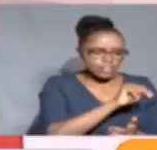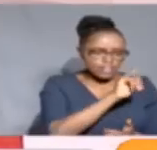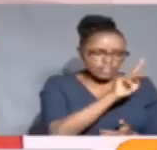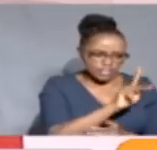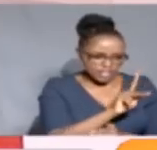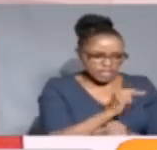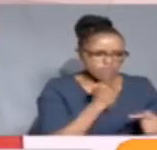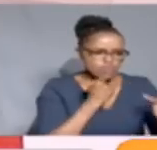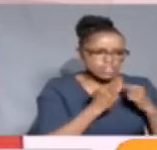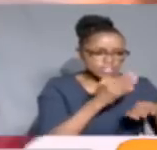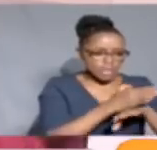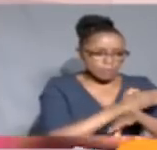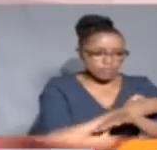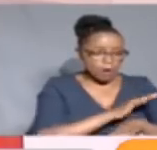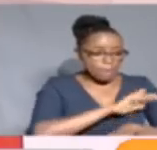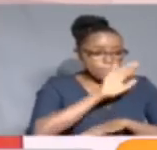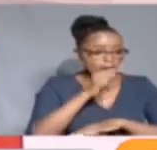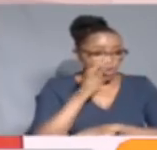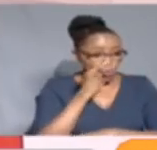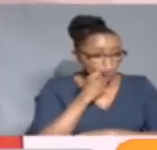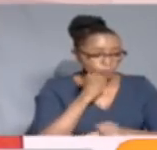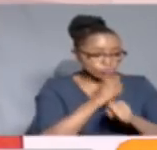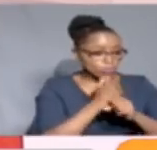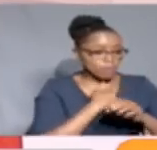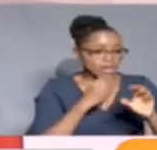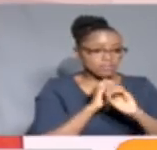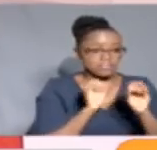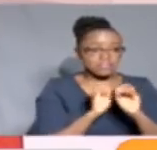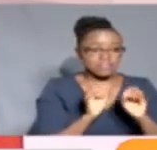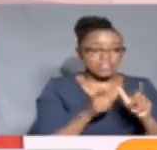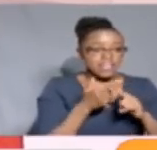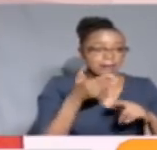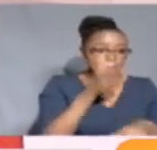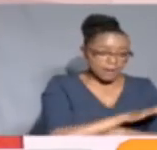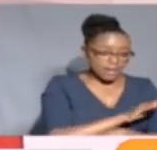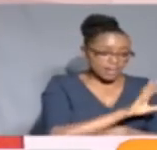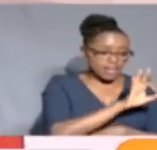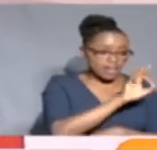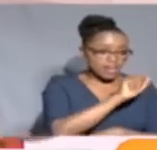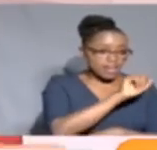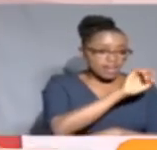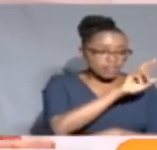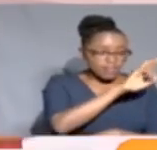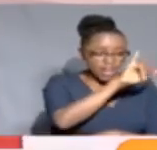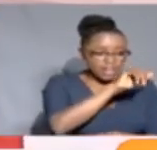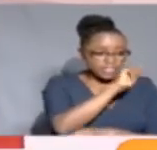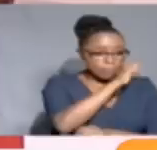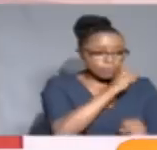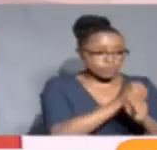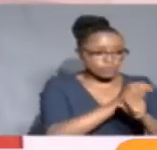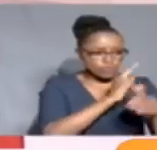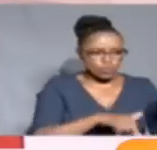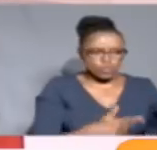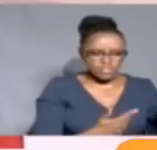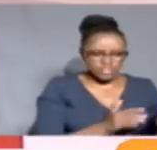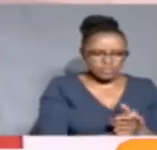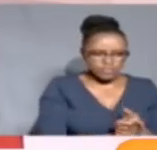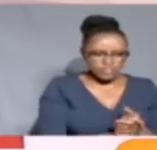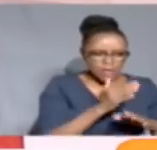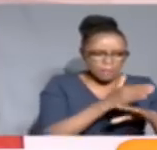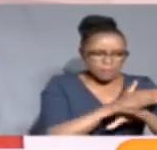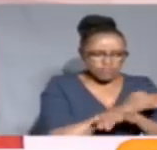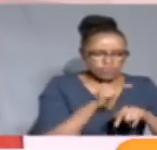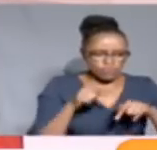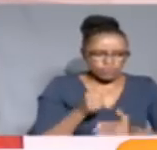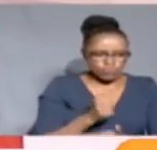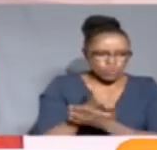when you discussed earlier, he went back home, there is no job. Now he's come back to Faraja again. What can we do? Mm. In fact, just before we came